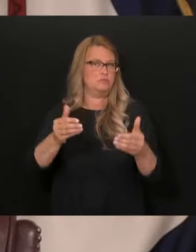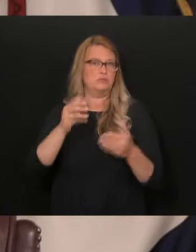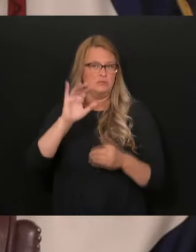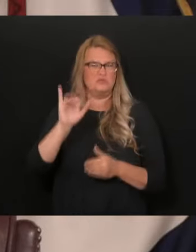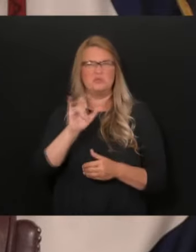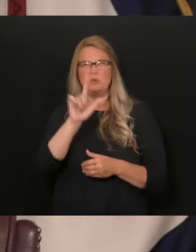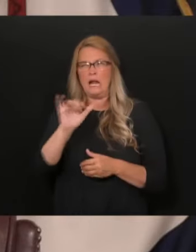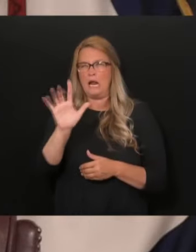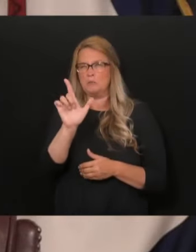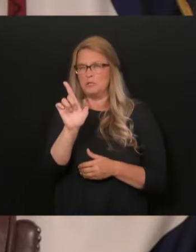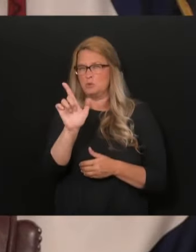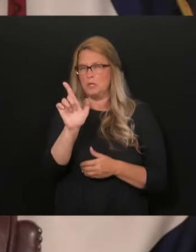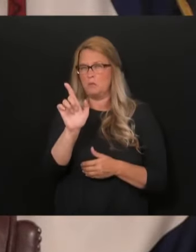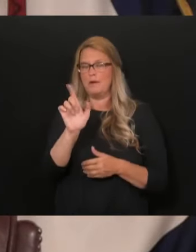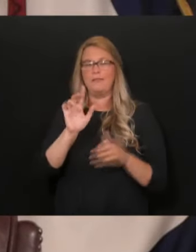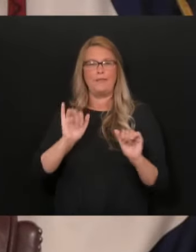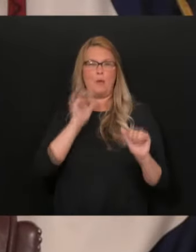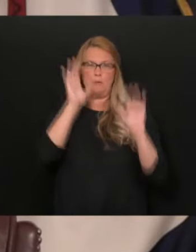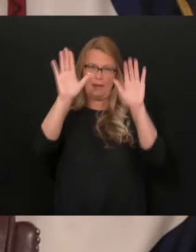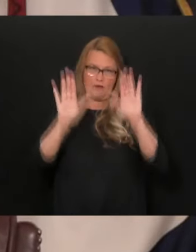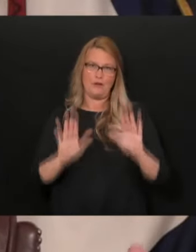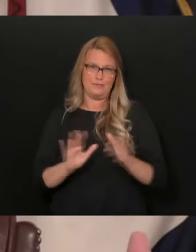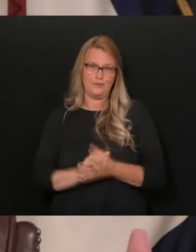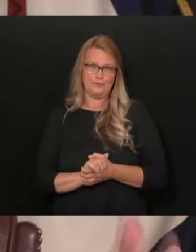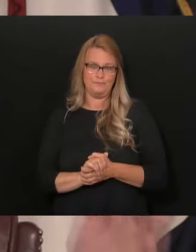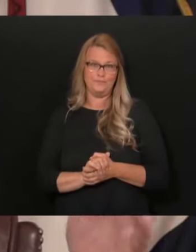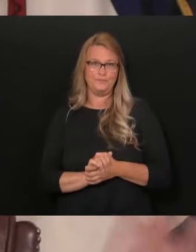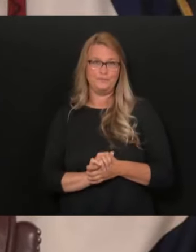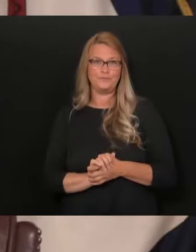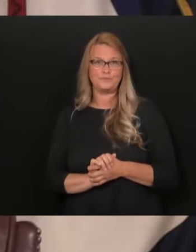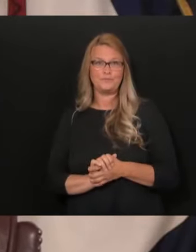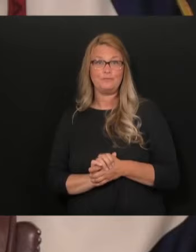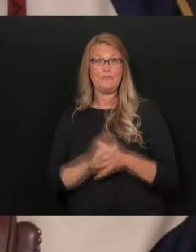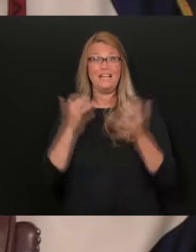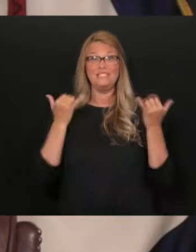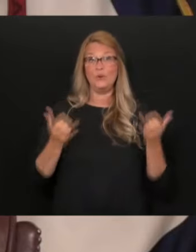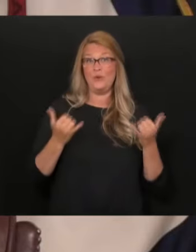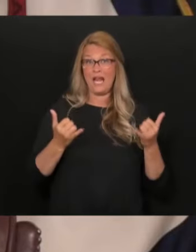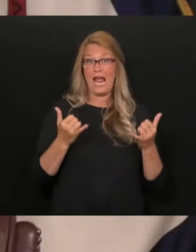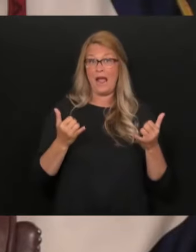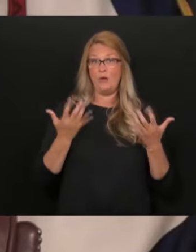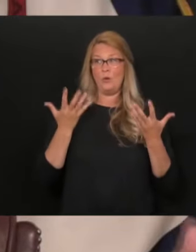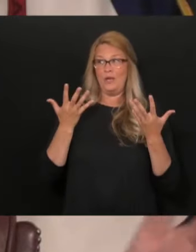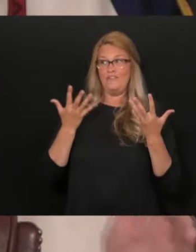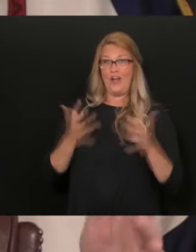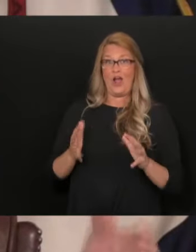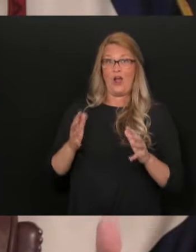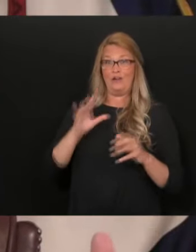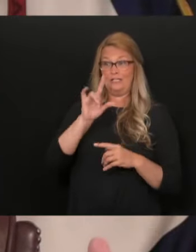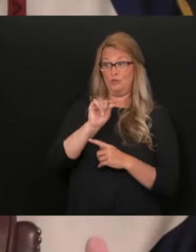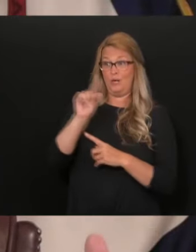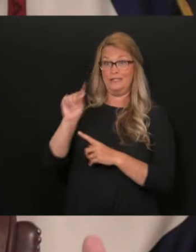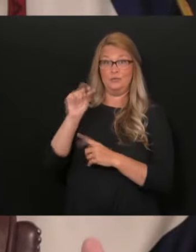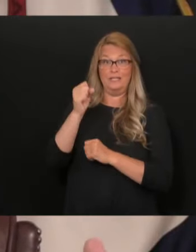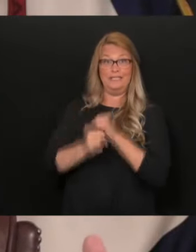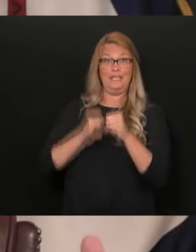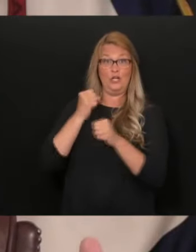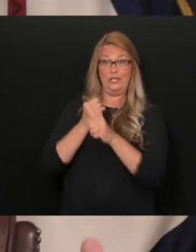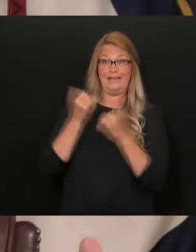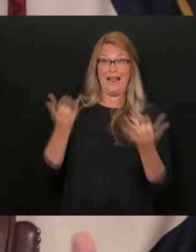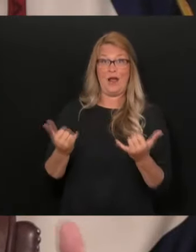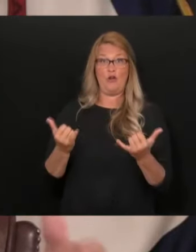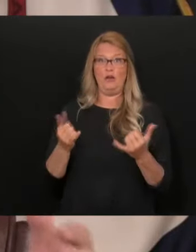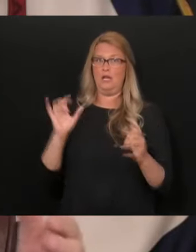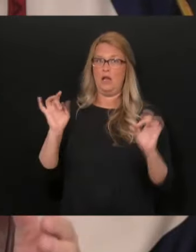be terrific. So, in other words, what we've done is we've managed 2020 in this terrible situation that's happening